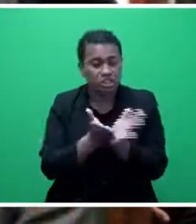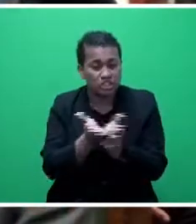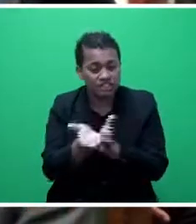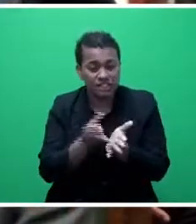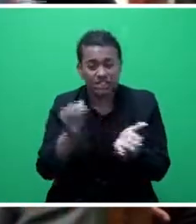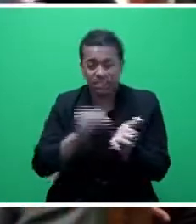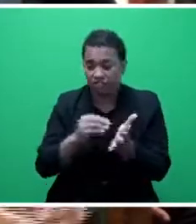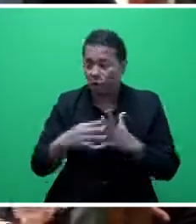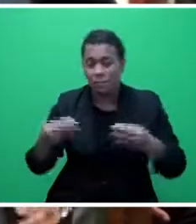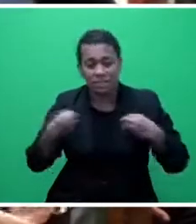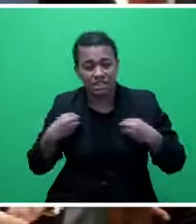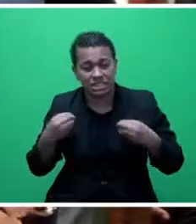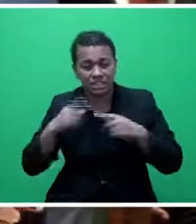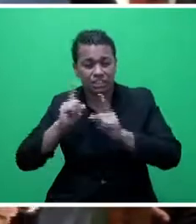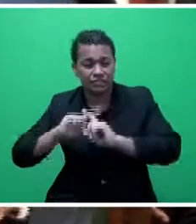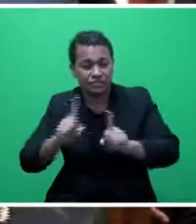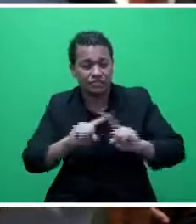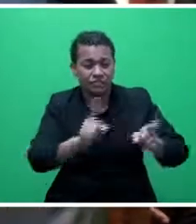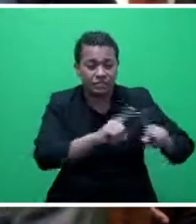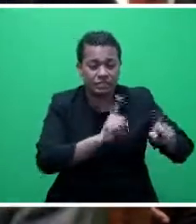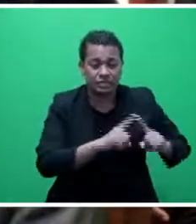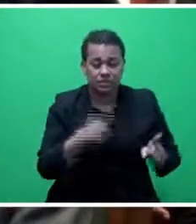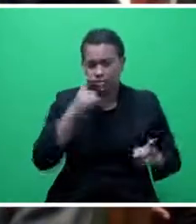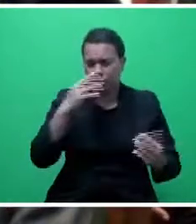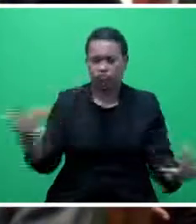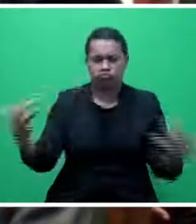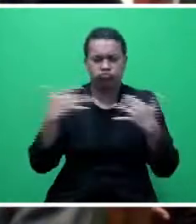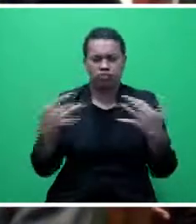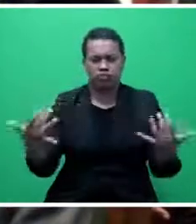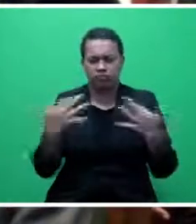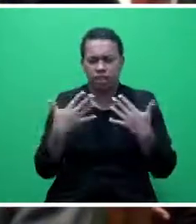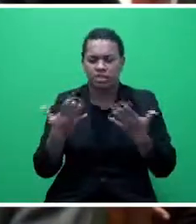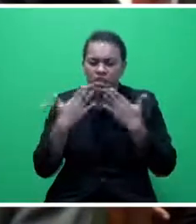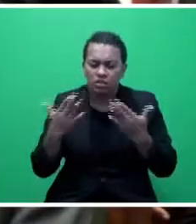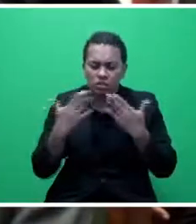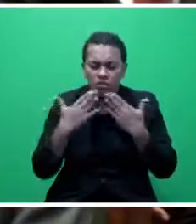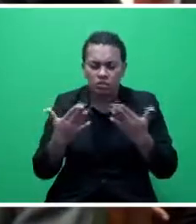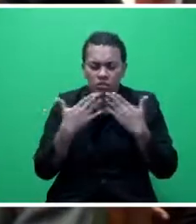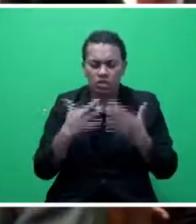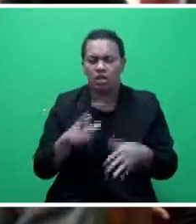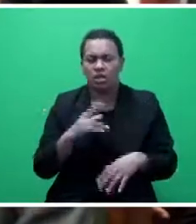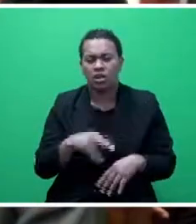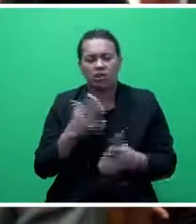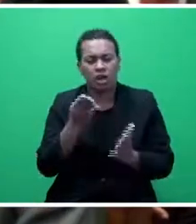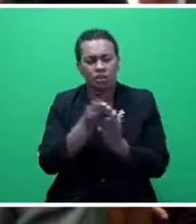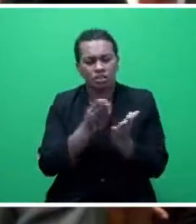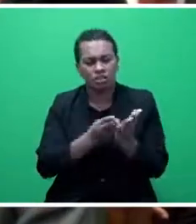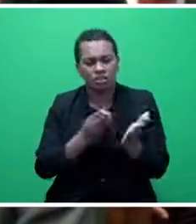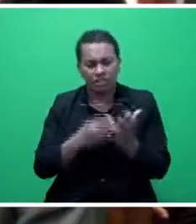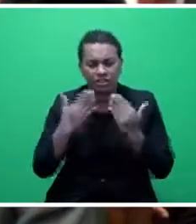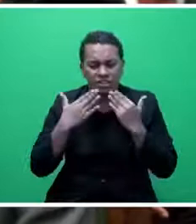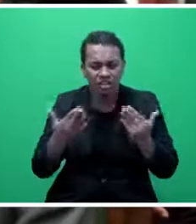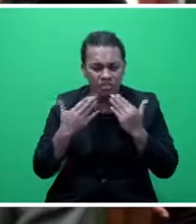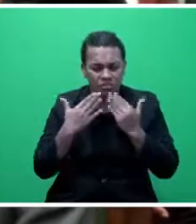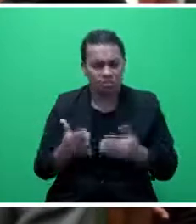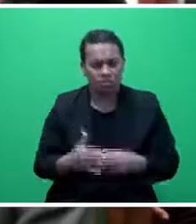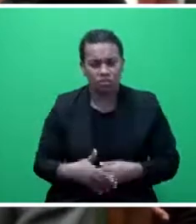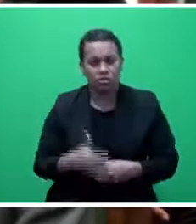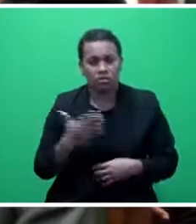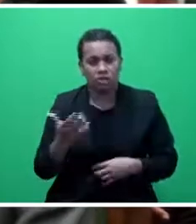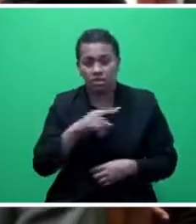in respect of the budget. Because there's a particular vision that's been laid out. Honorable Tambuya